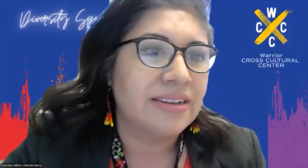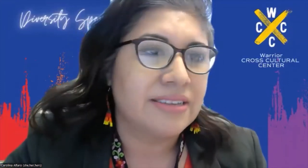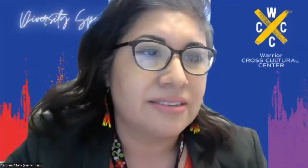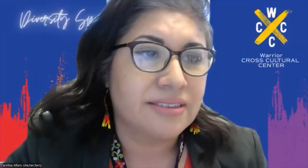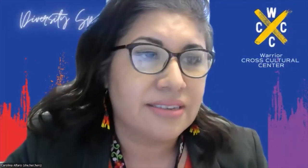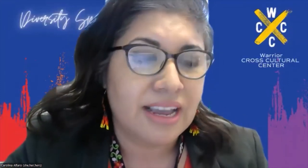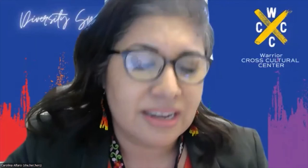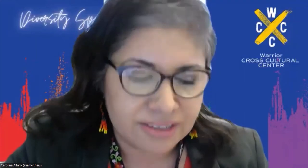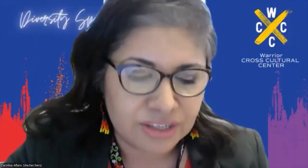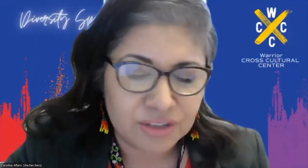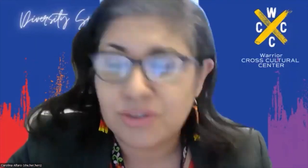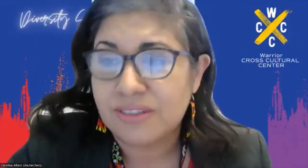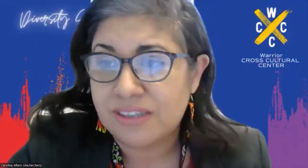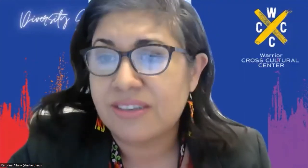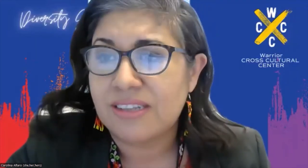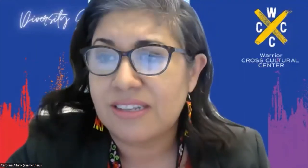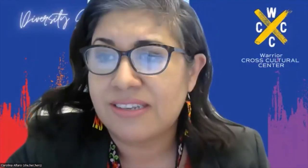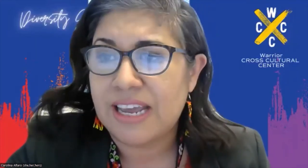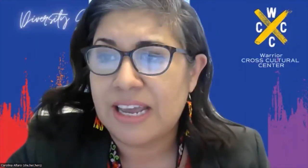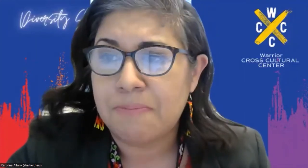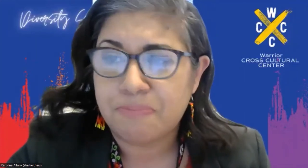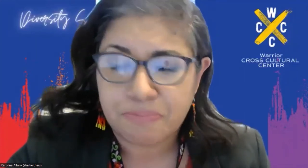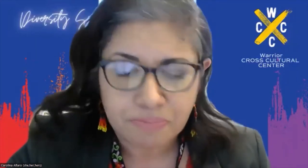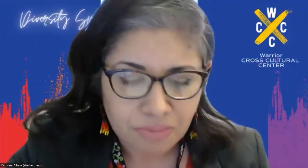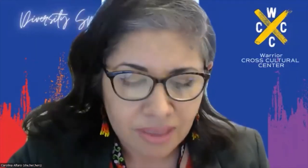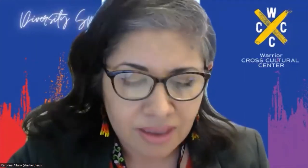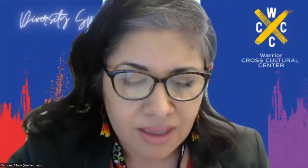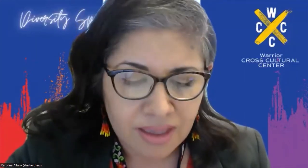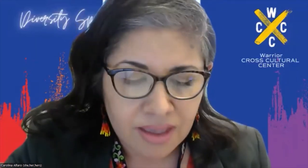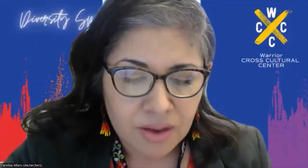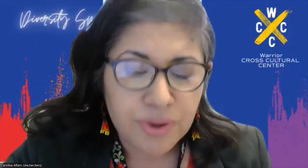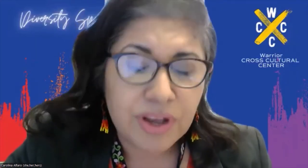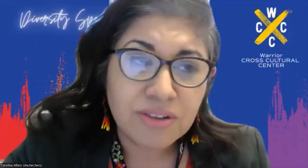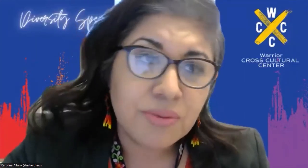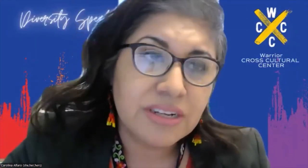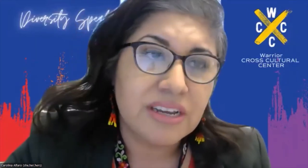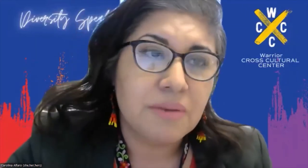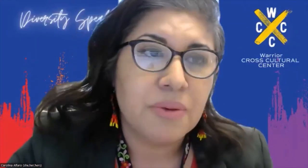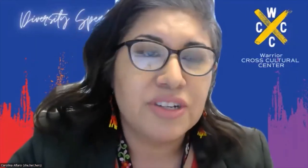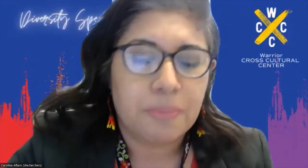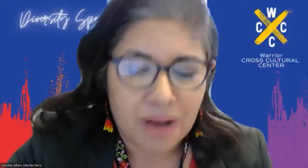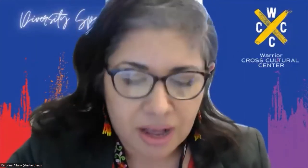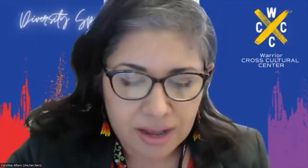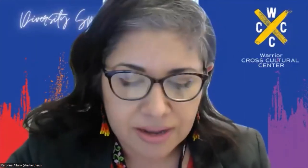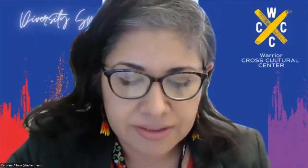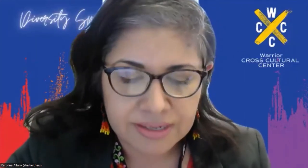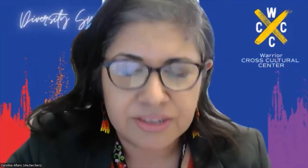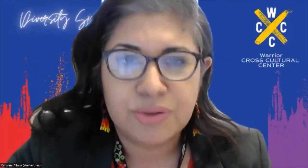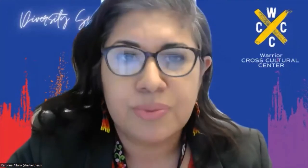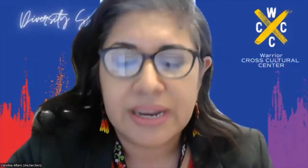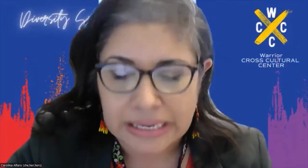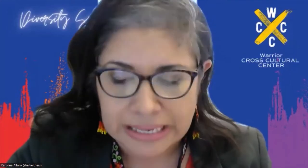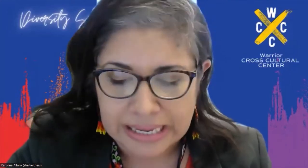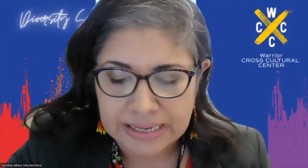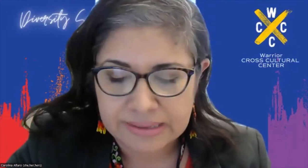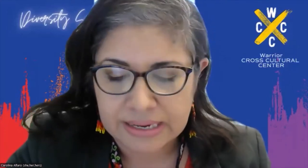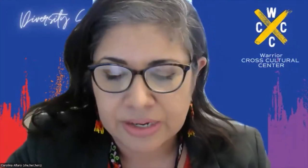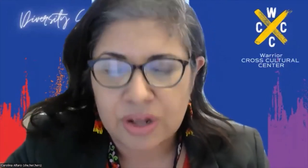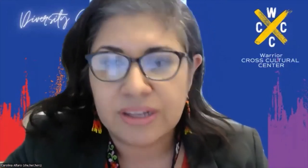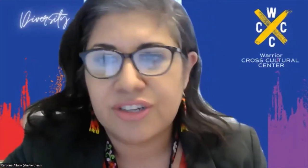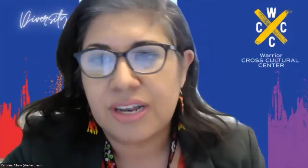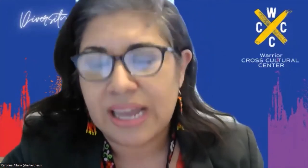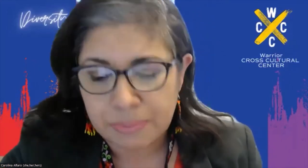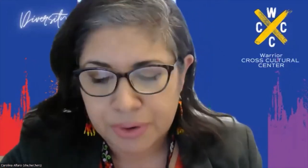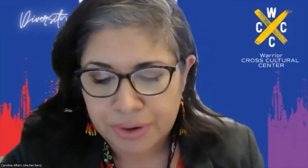fight that exists and continues to exist to this day. We also want to take a moment to pause and to recognize